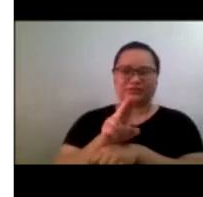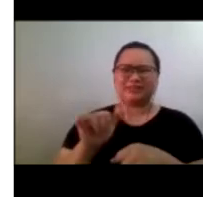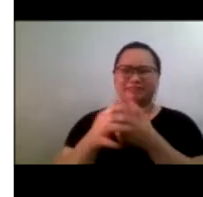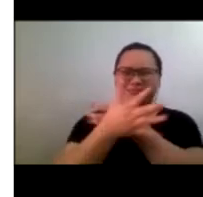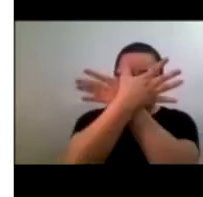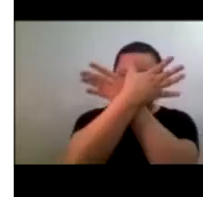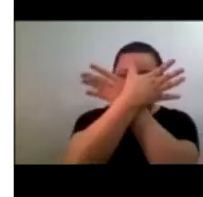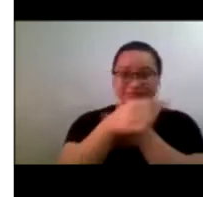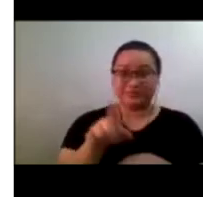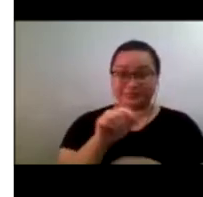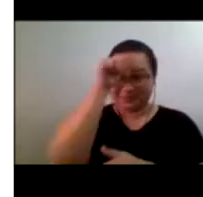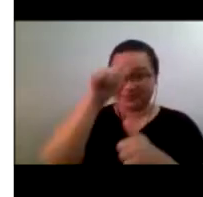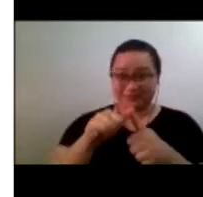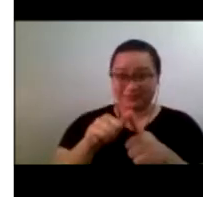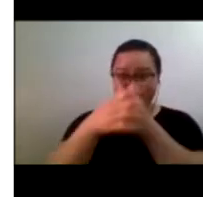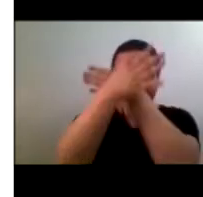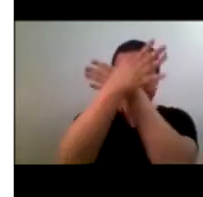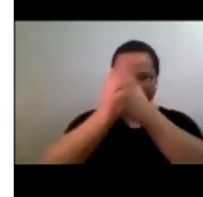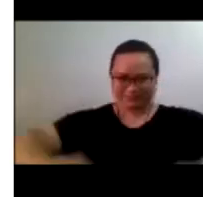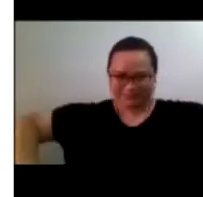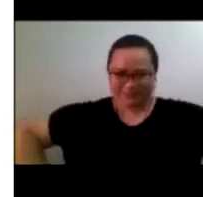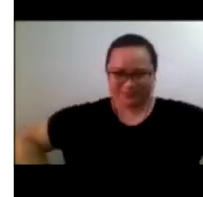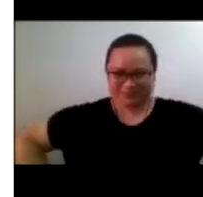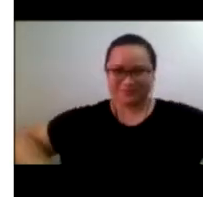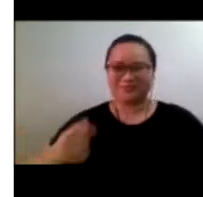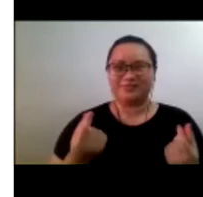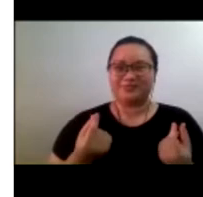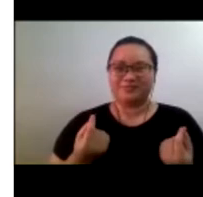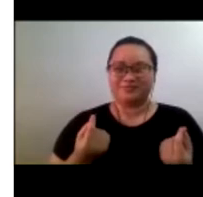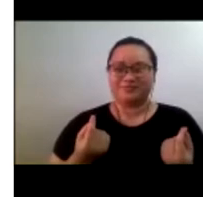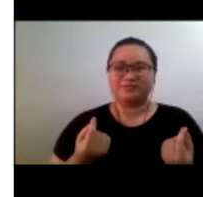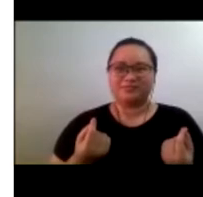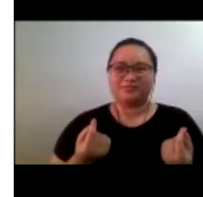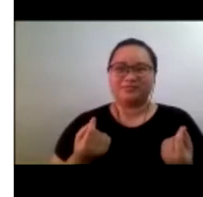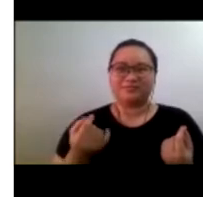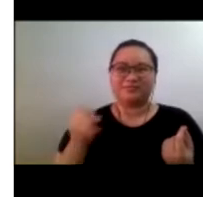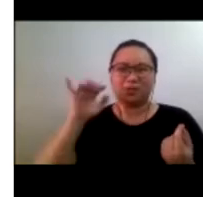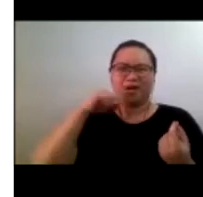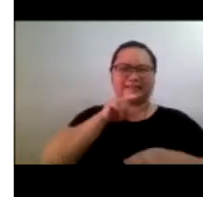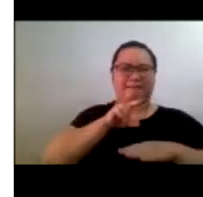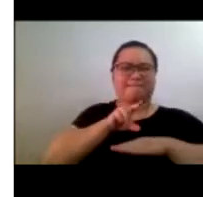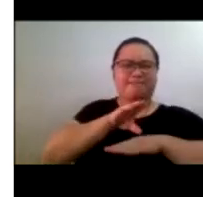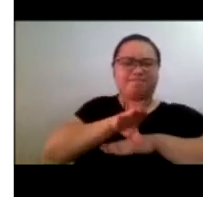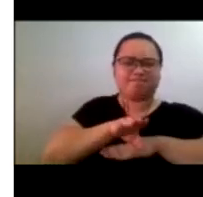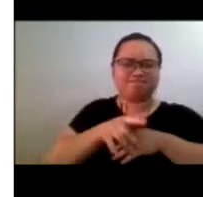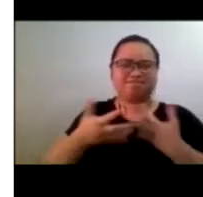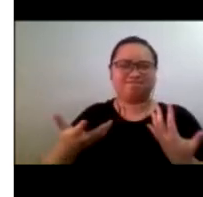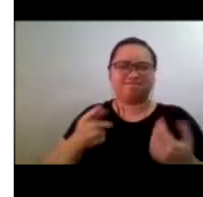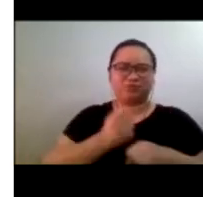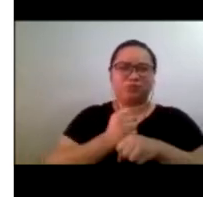Woman pose, that's a power pose. Because the power pose would be poses that are where you